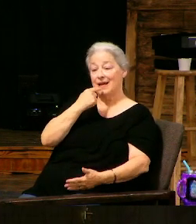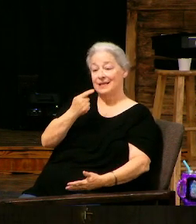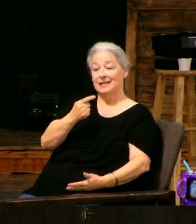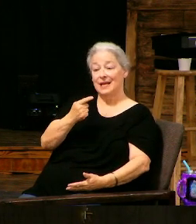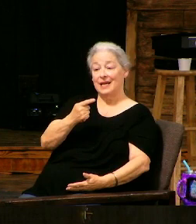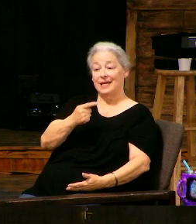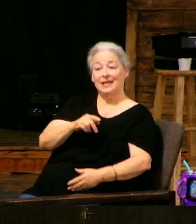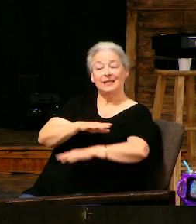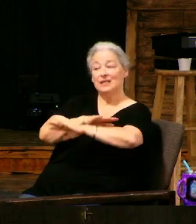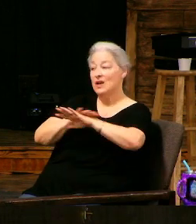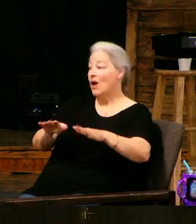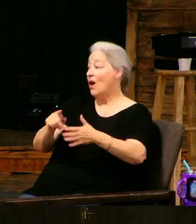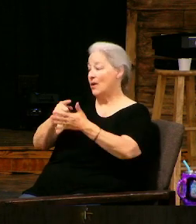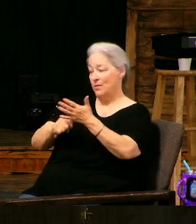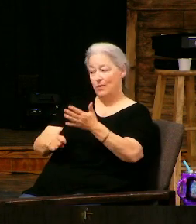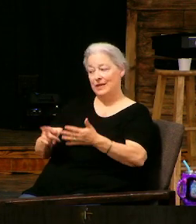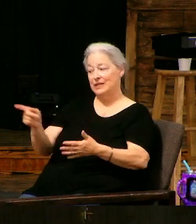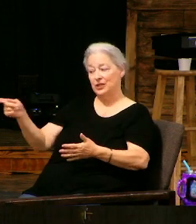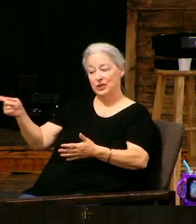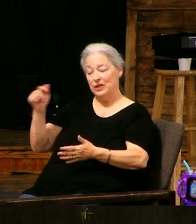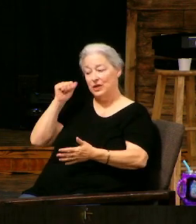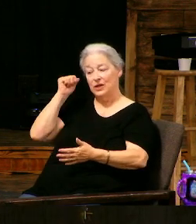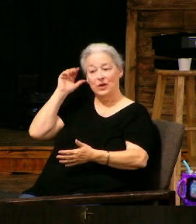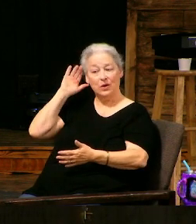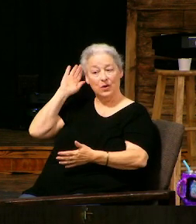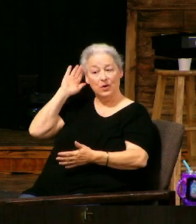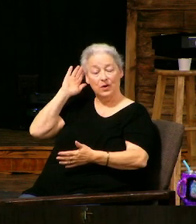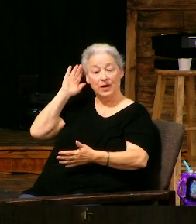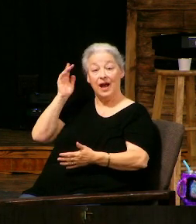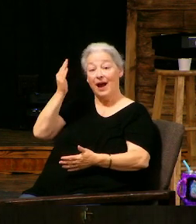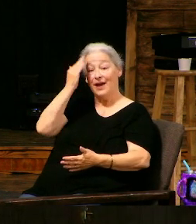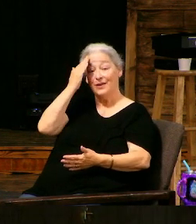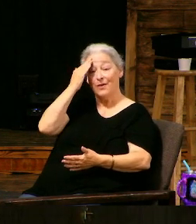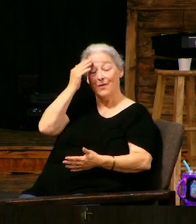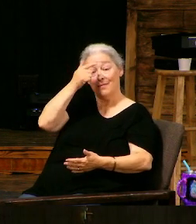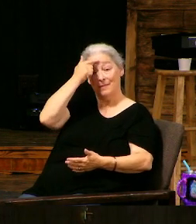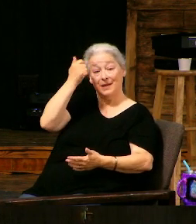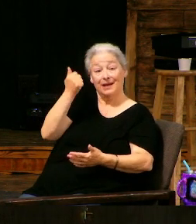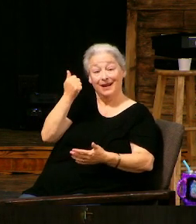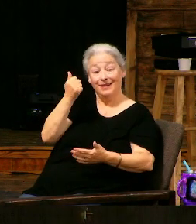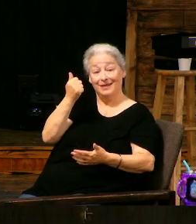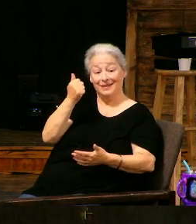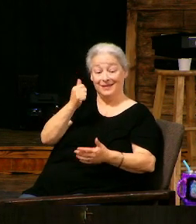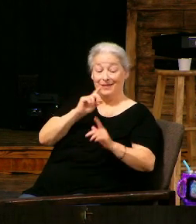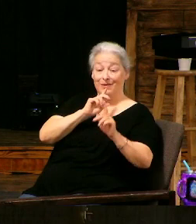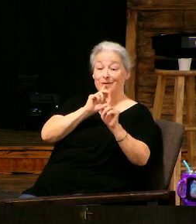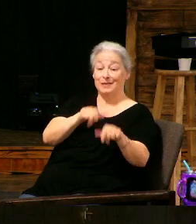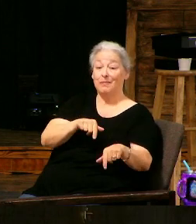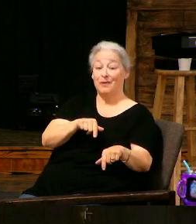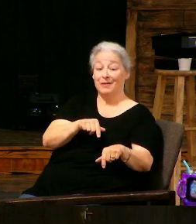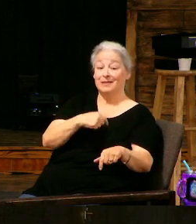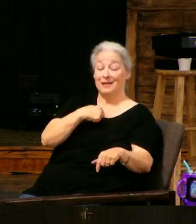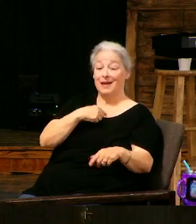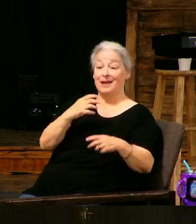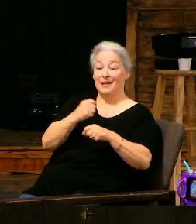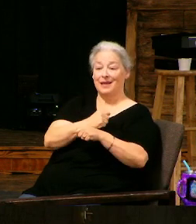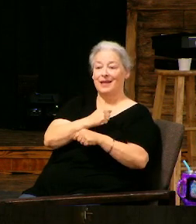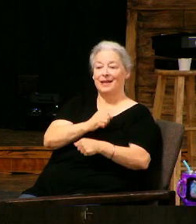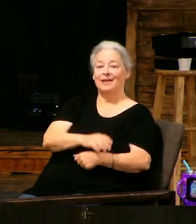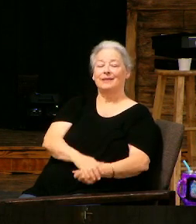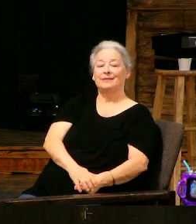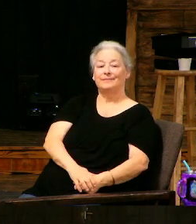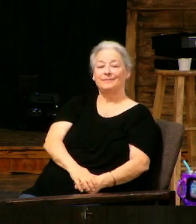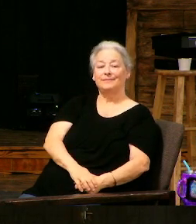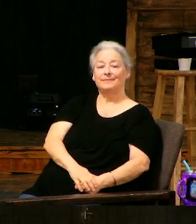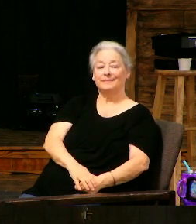heard. I know that because of the response I get. All right, now, guys, you got to loosen